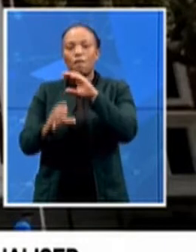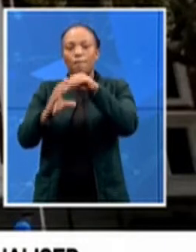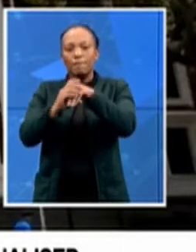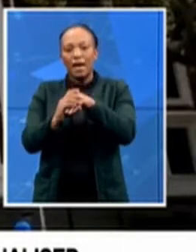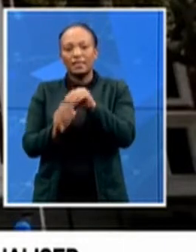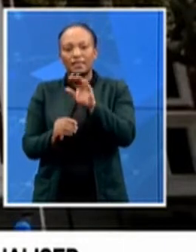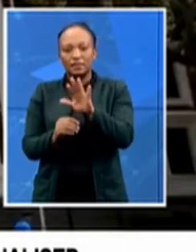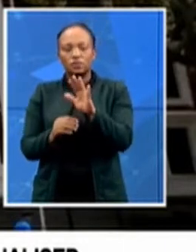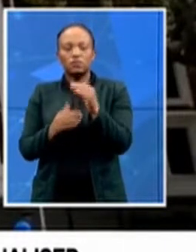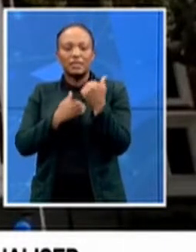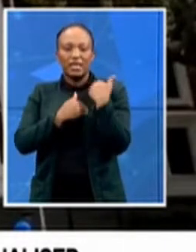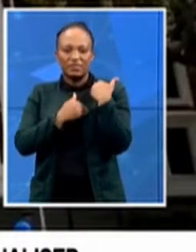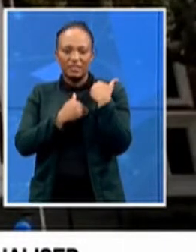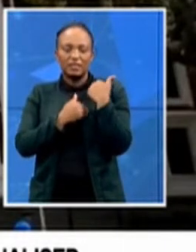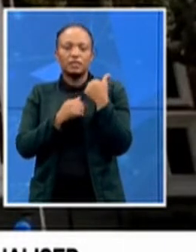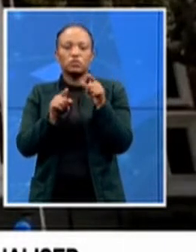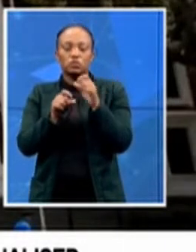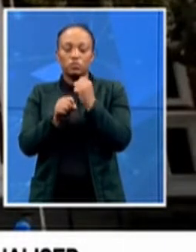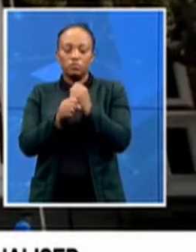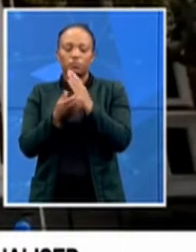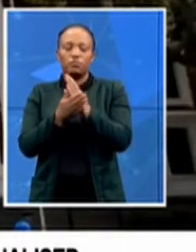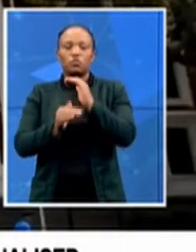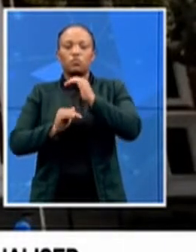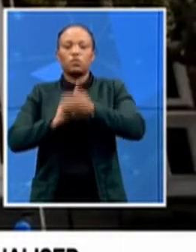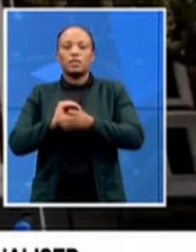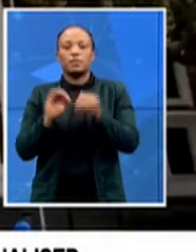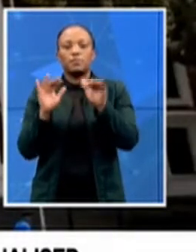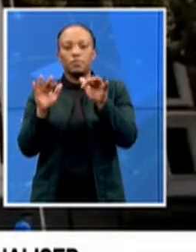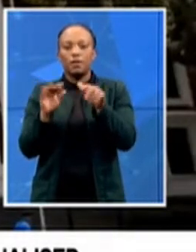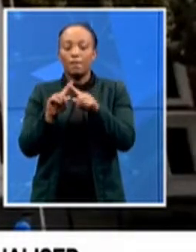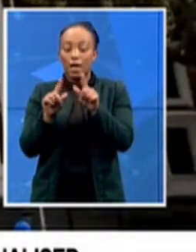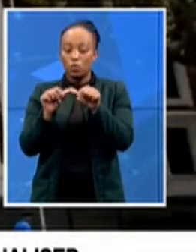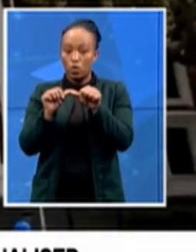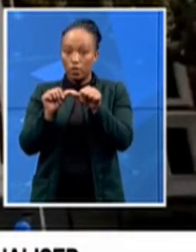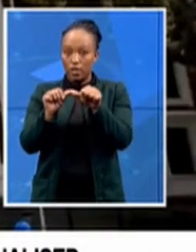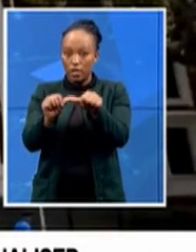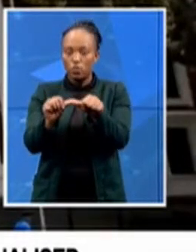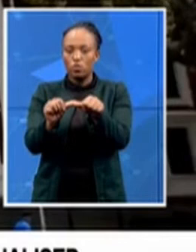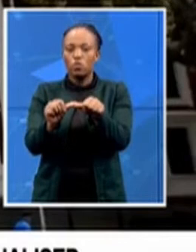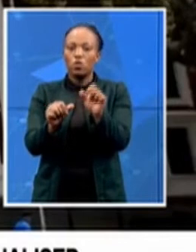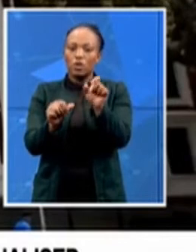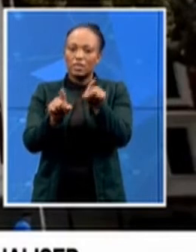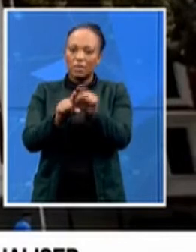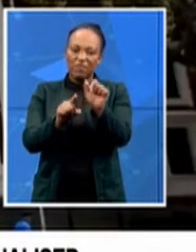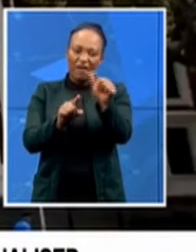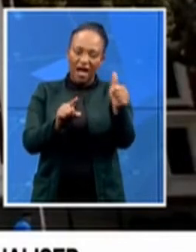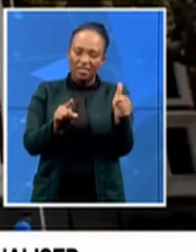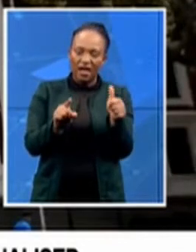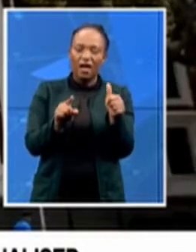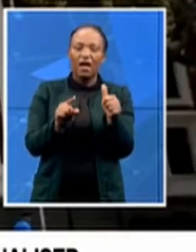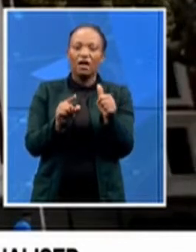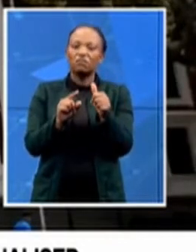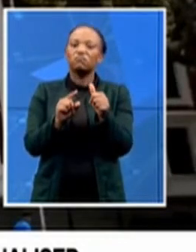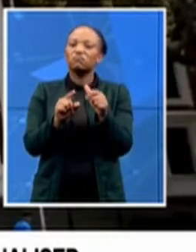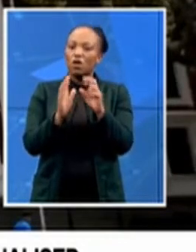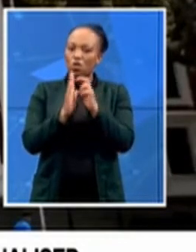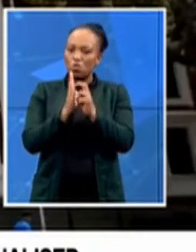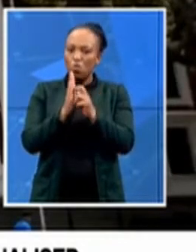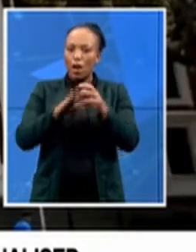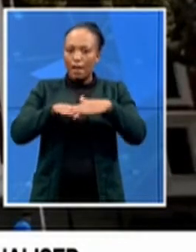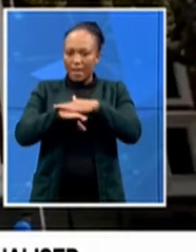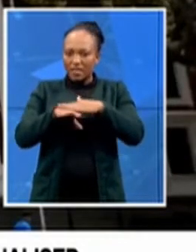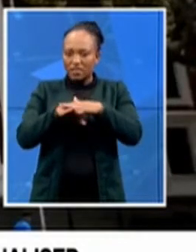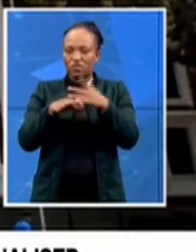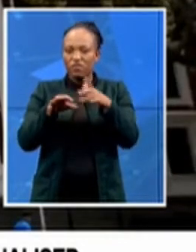population. We still continue with all the other non-pharmaceutical measures for which we highly depend on the cooperation